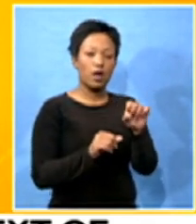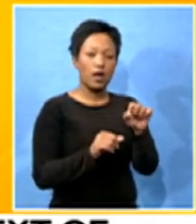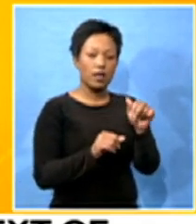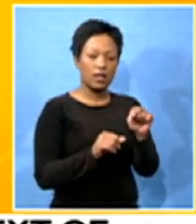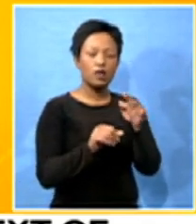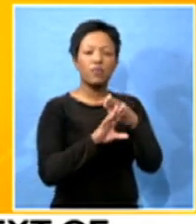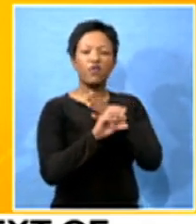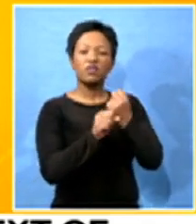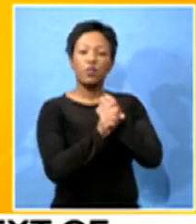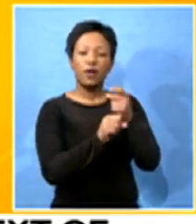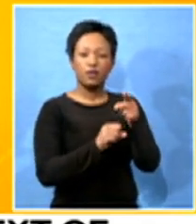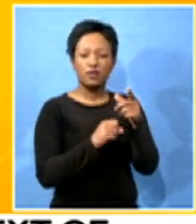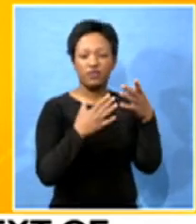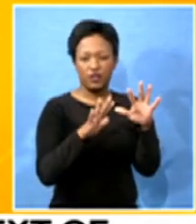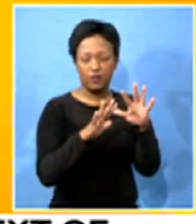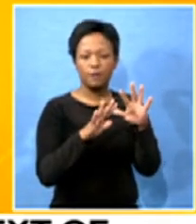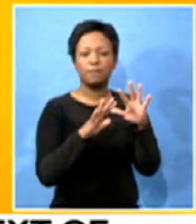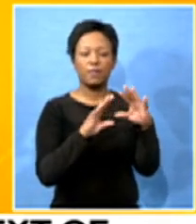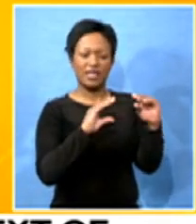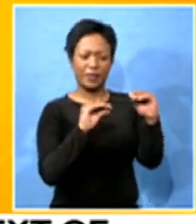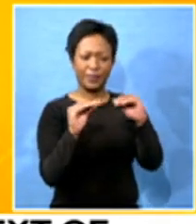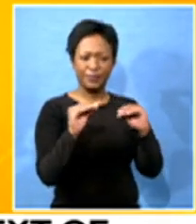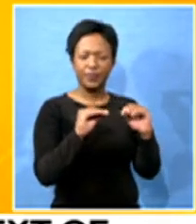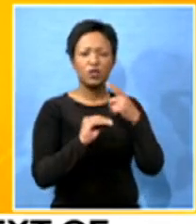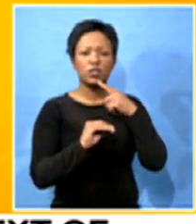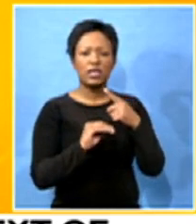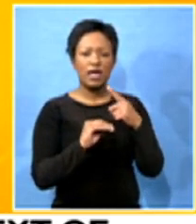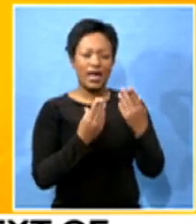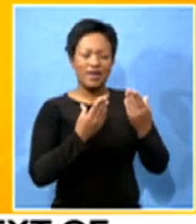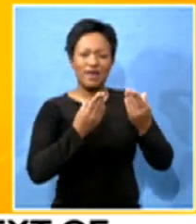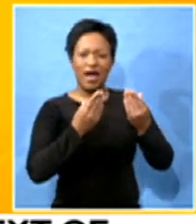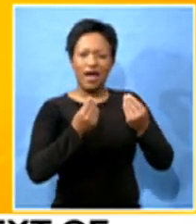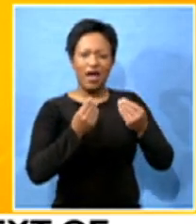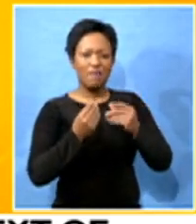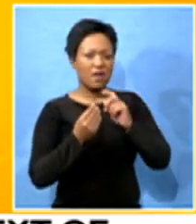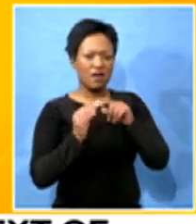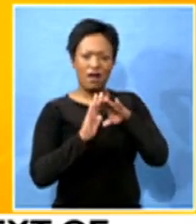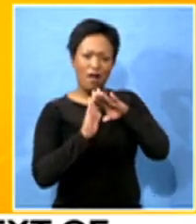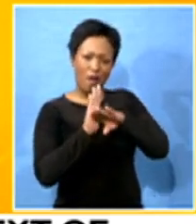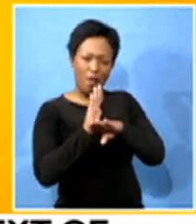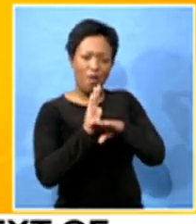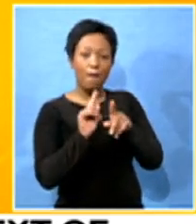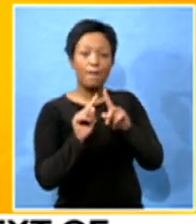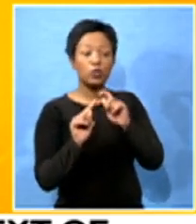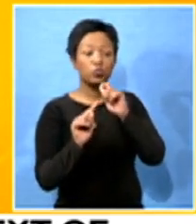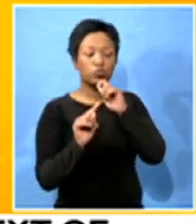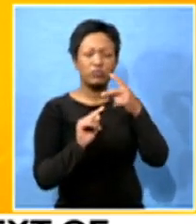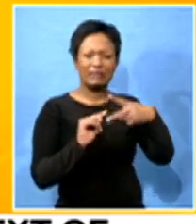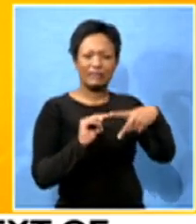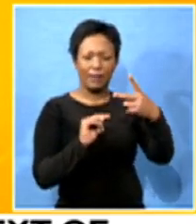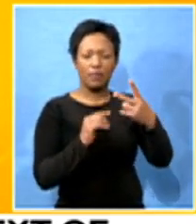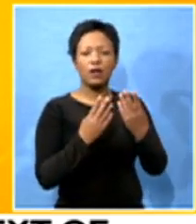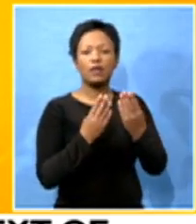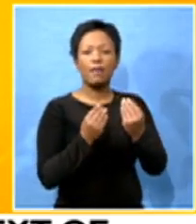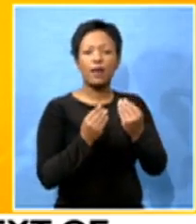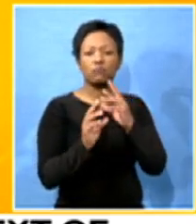there was a talk that these numbers were far too low, and they were at least double what has been reported. And I mean, you